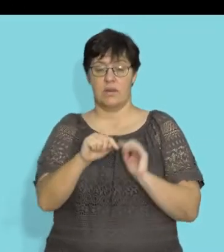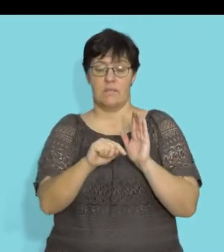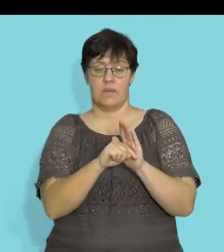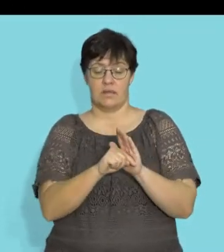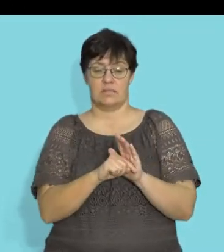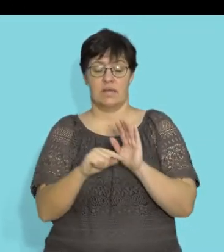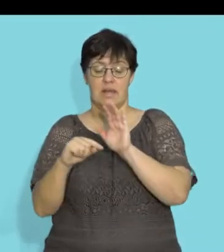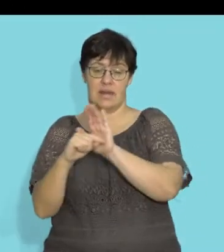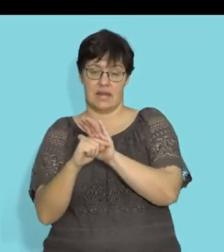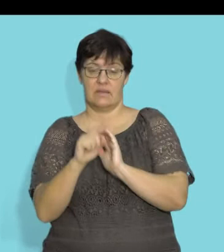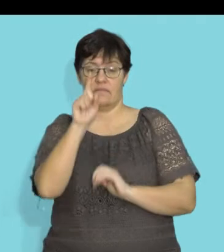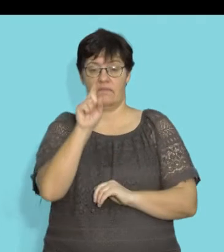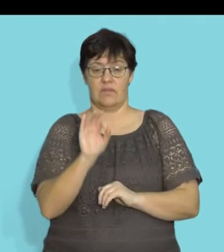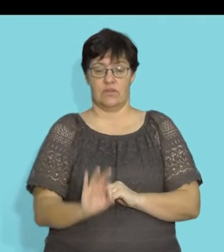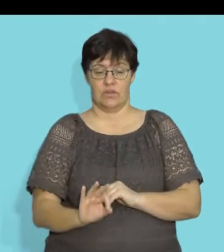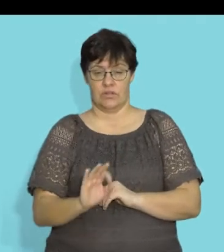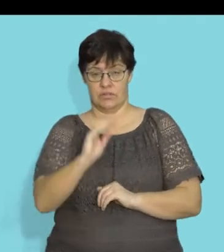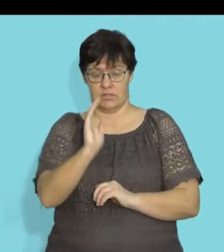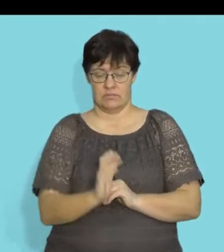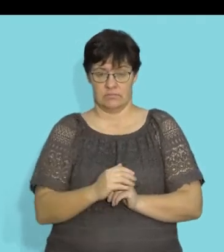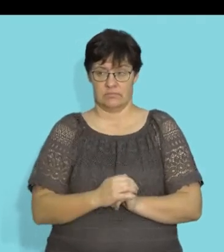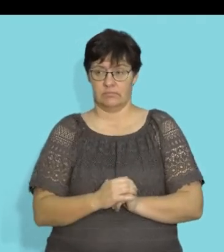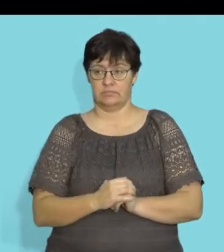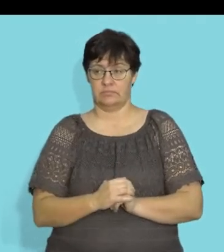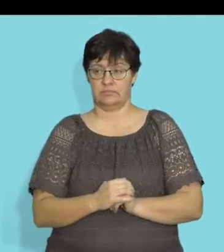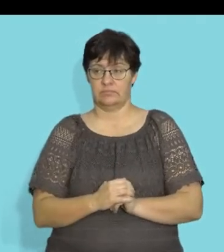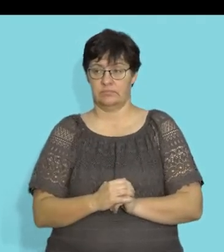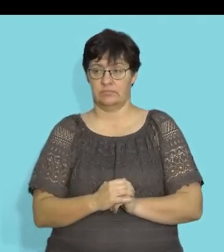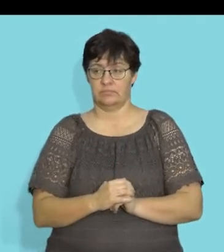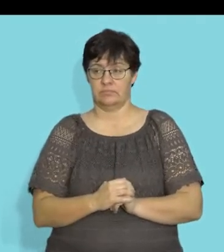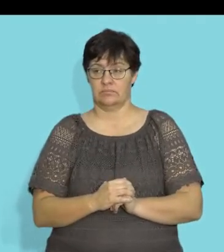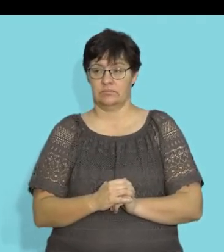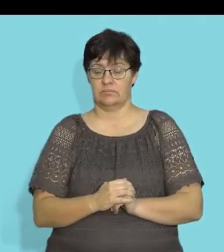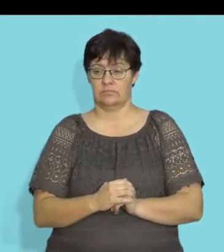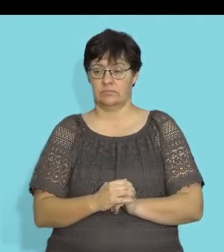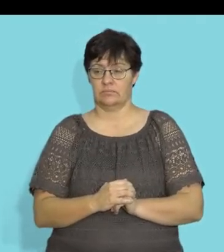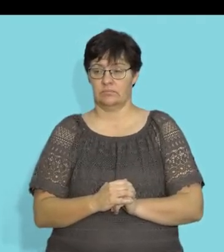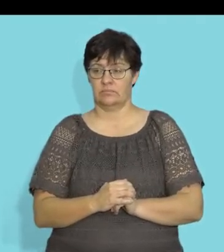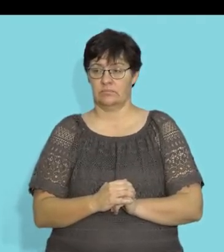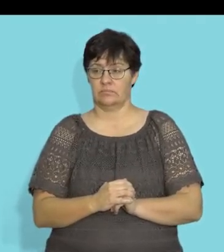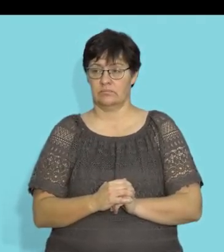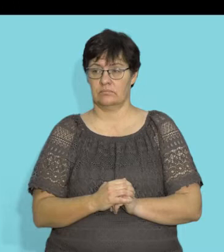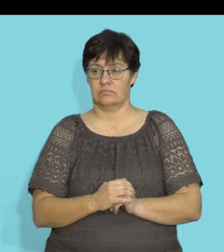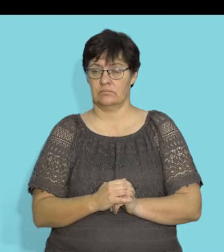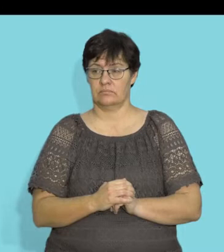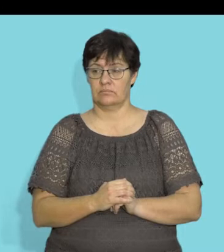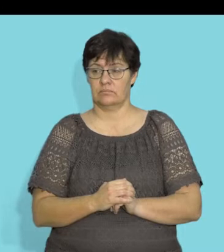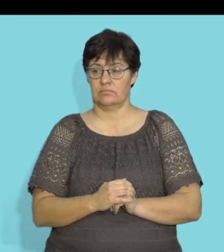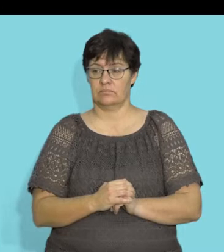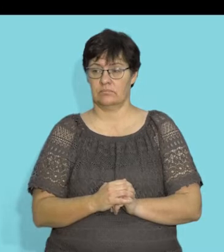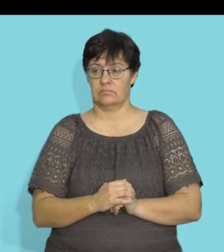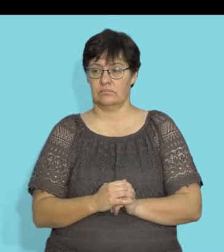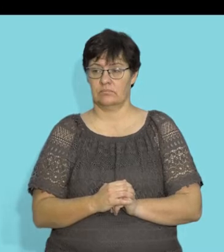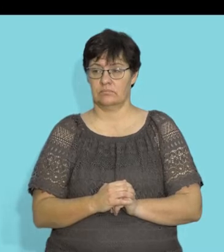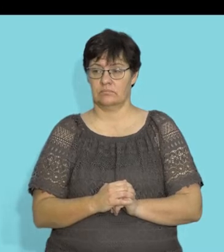minus -1/3. sorry, let's get this fraction button to work.